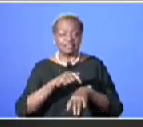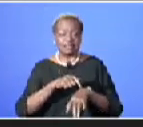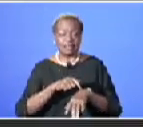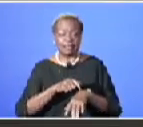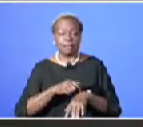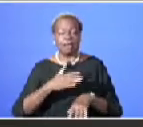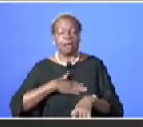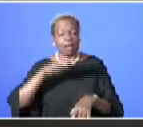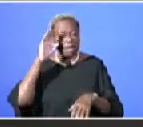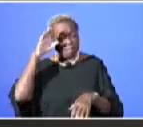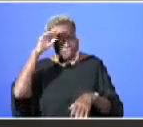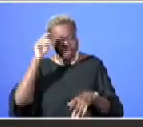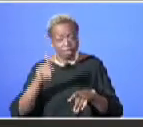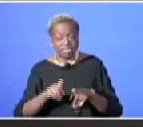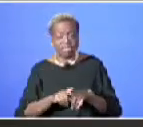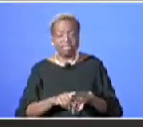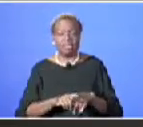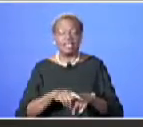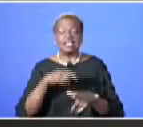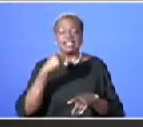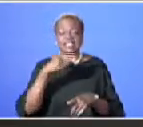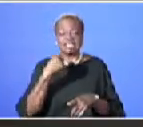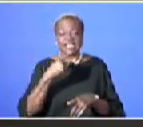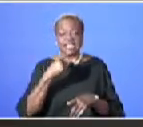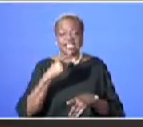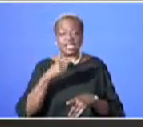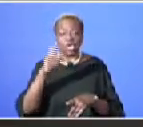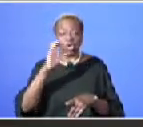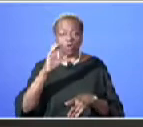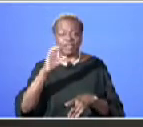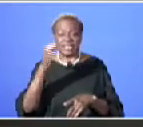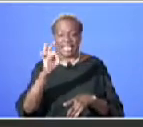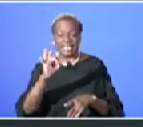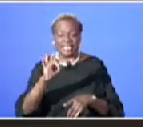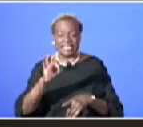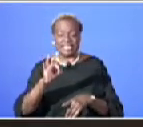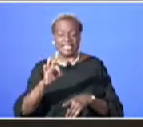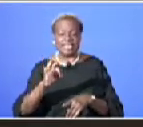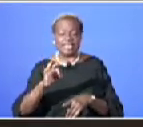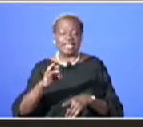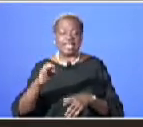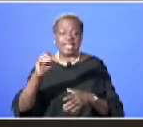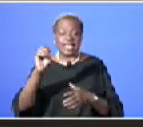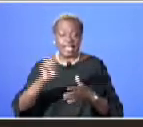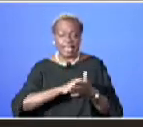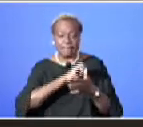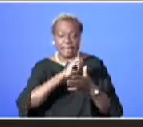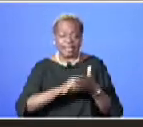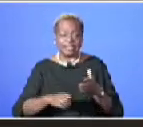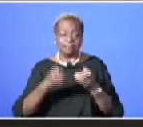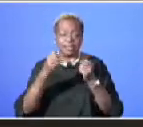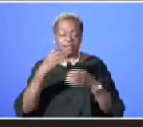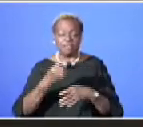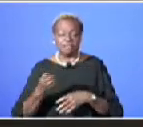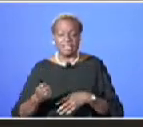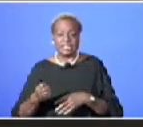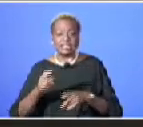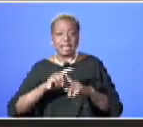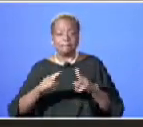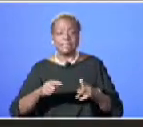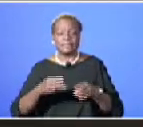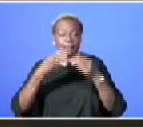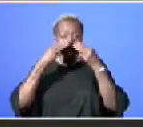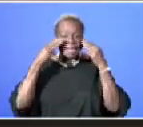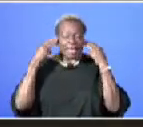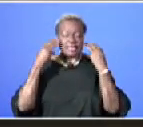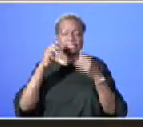He says although COVID-19 eliminated a number of events, mask making has kept their business afloat. The Prime Minister has also